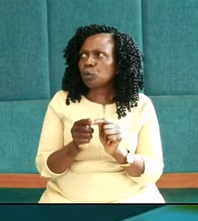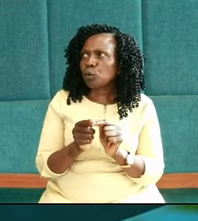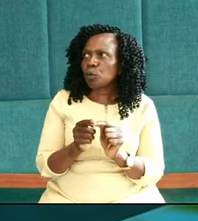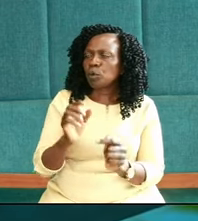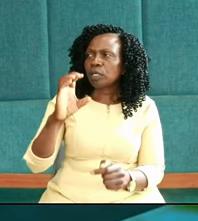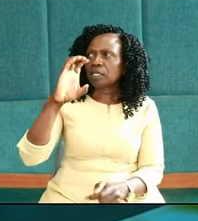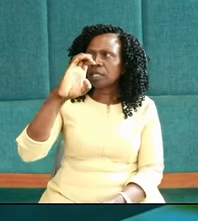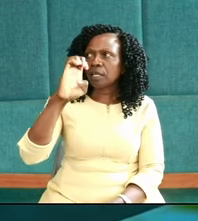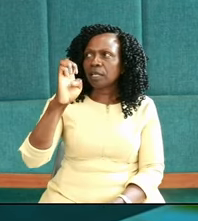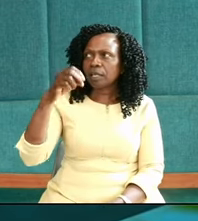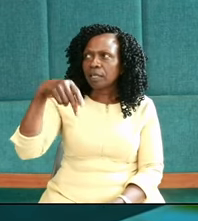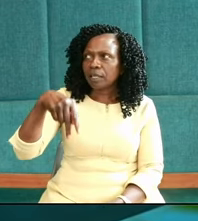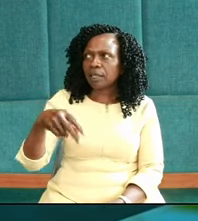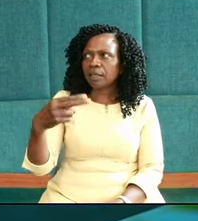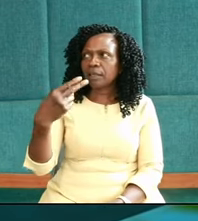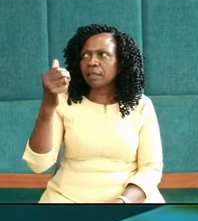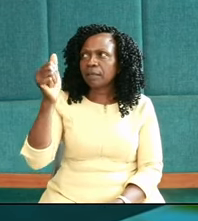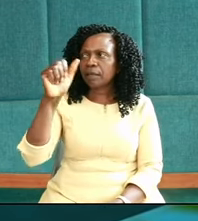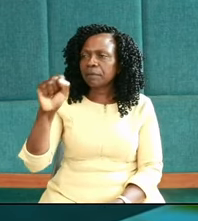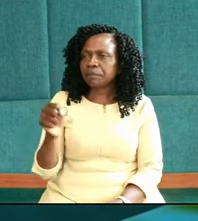meaning stone.